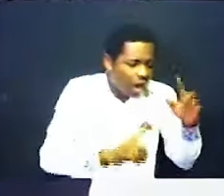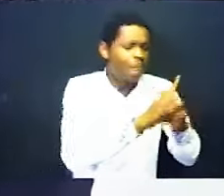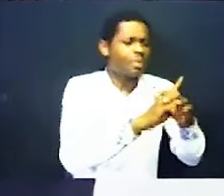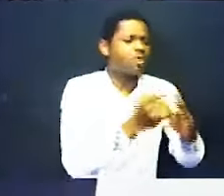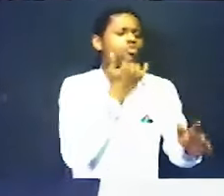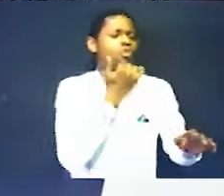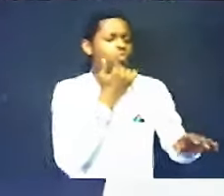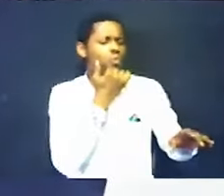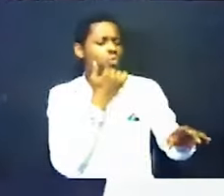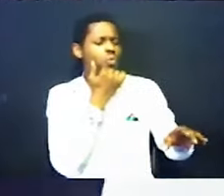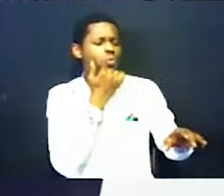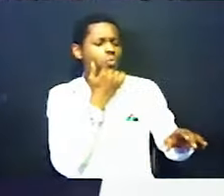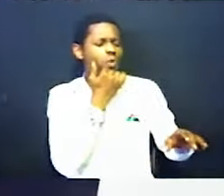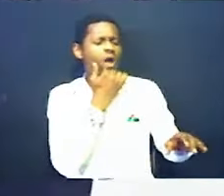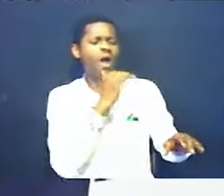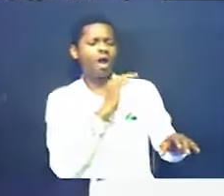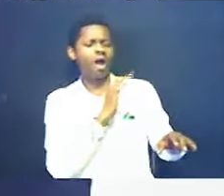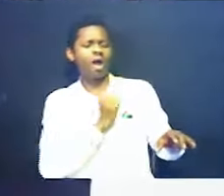Now